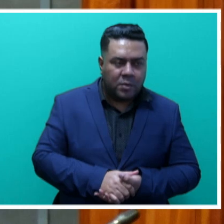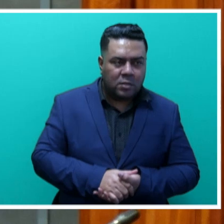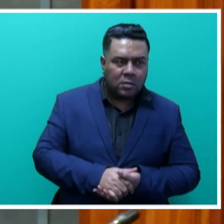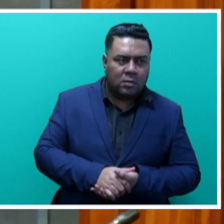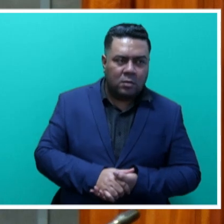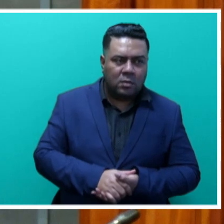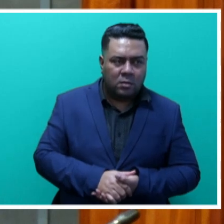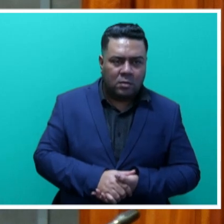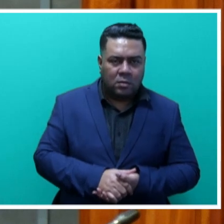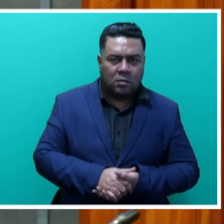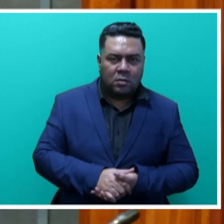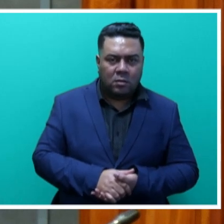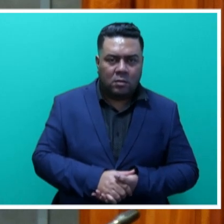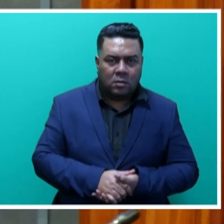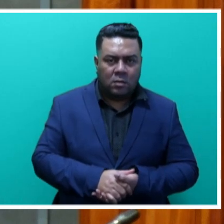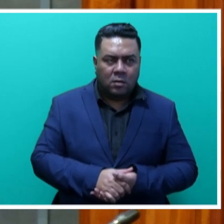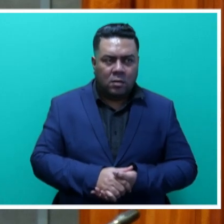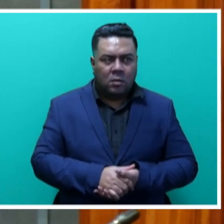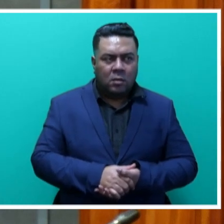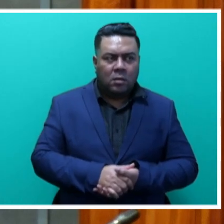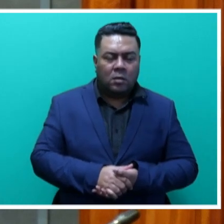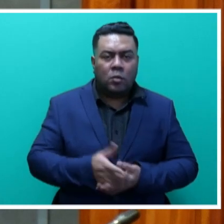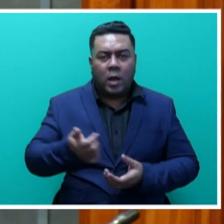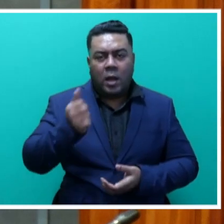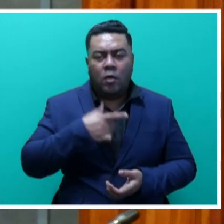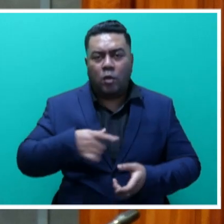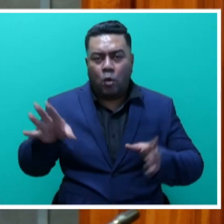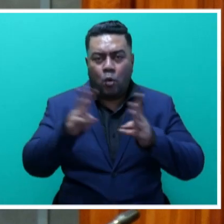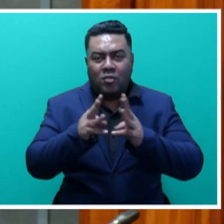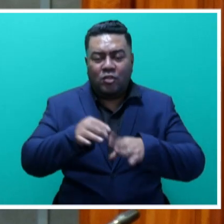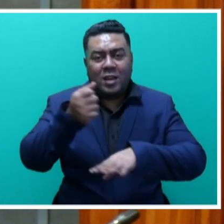This, Mr. Speaker, sir, will allow the coalition